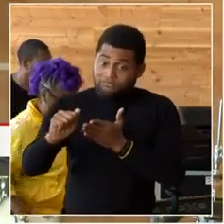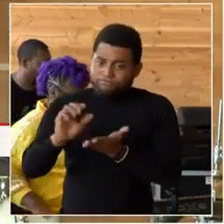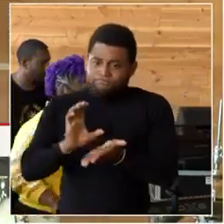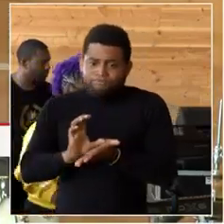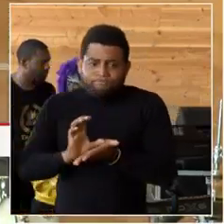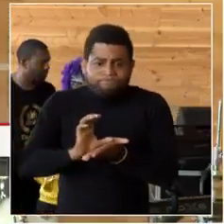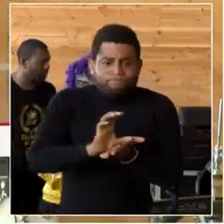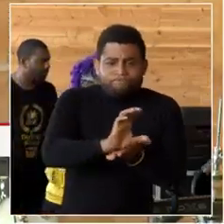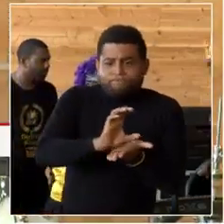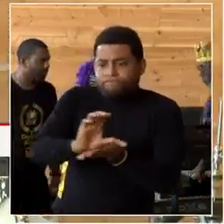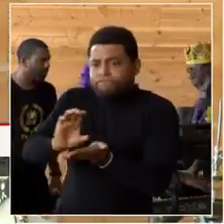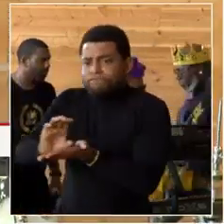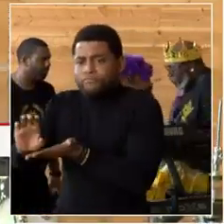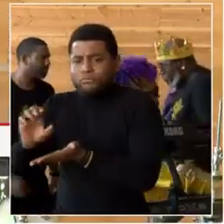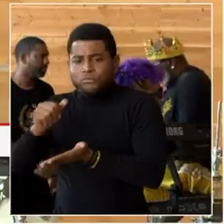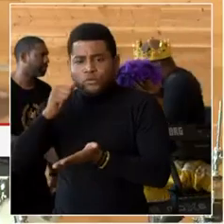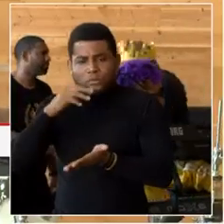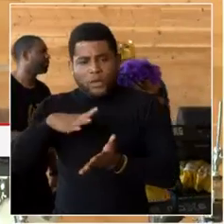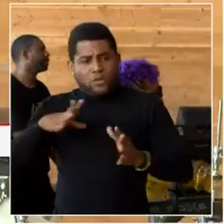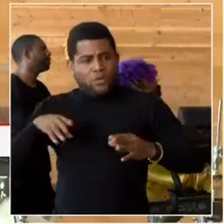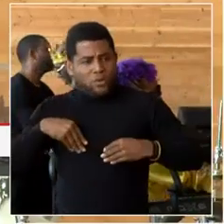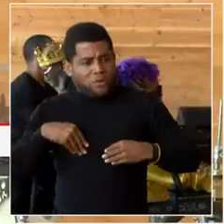D.C. I don't think y'all heard me.